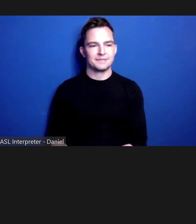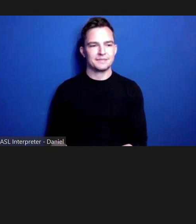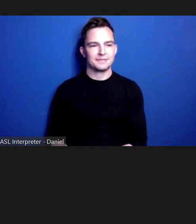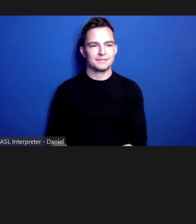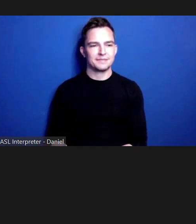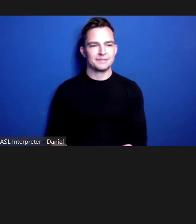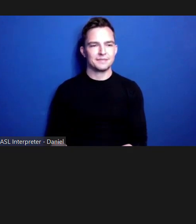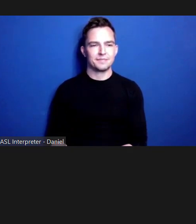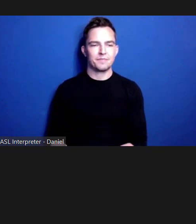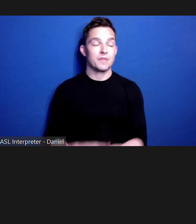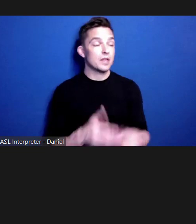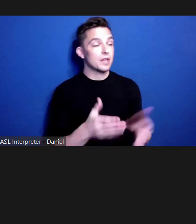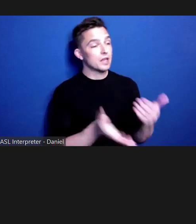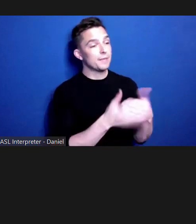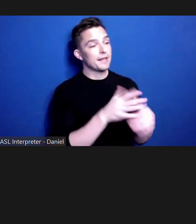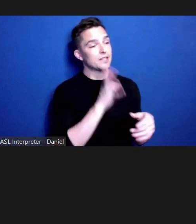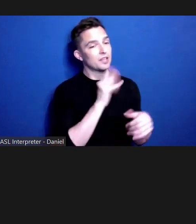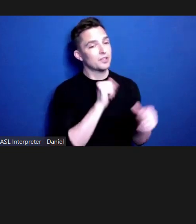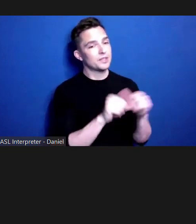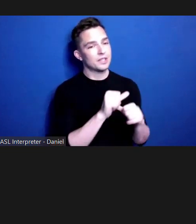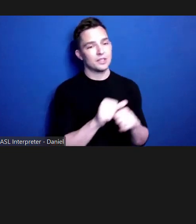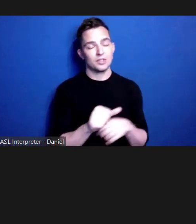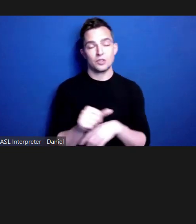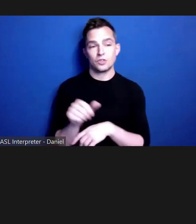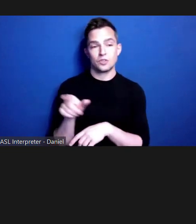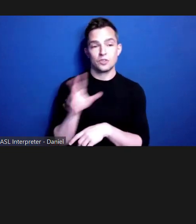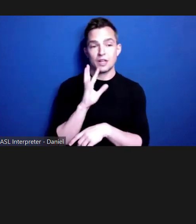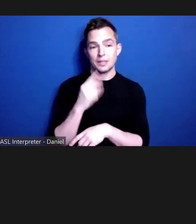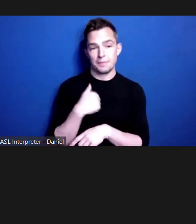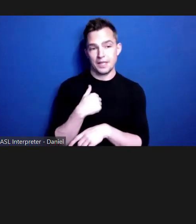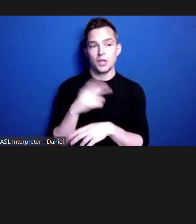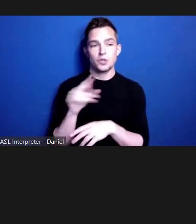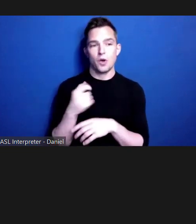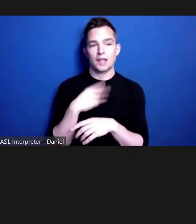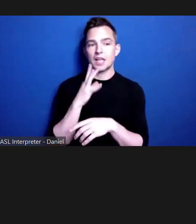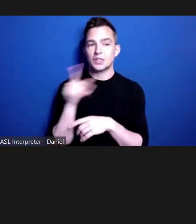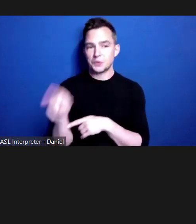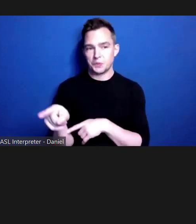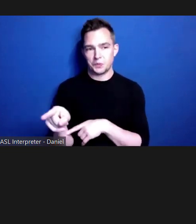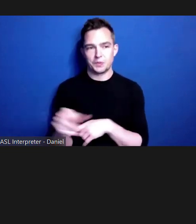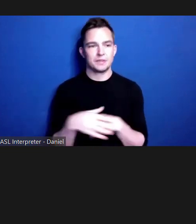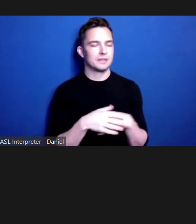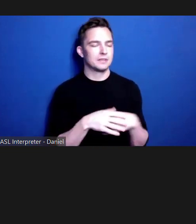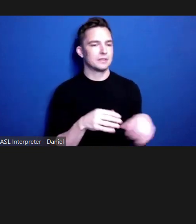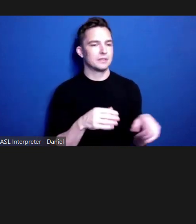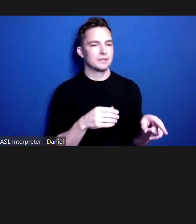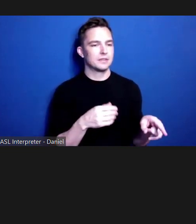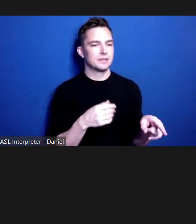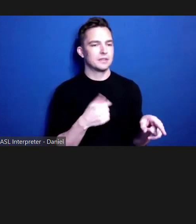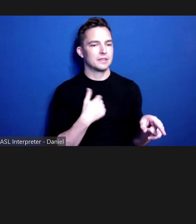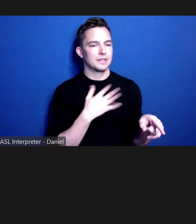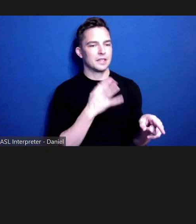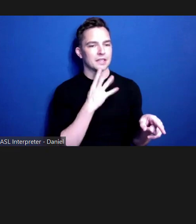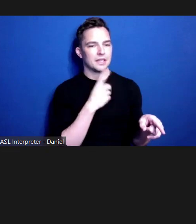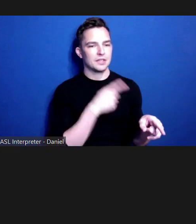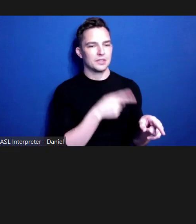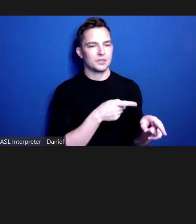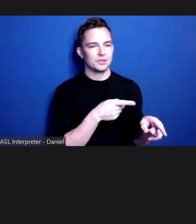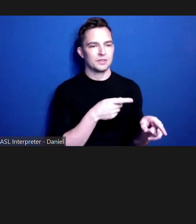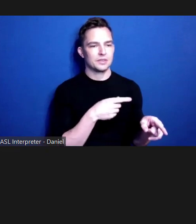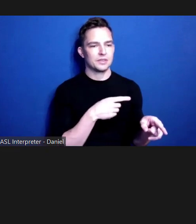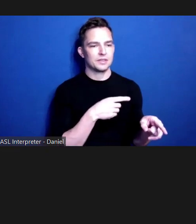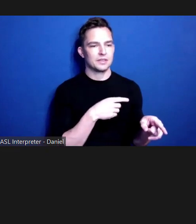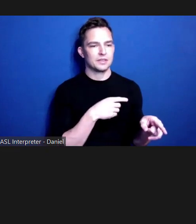Let's talk to each other. You talk to me. No, I'll talk to you. And I will talk to you. And I will talk to you.